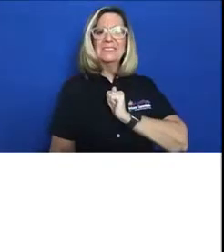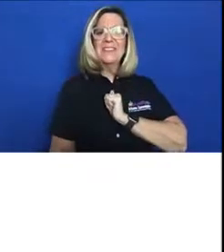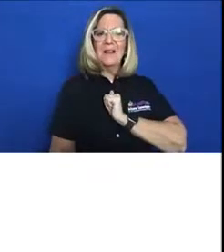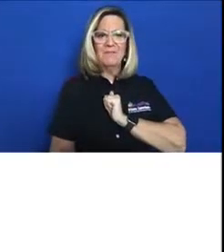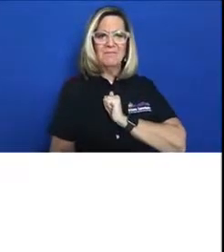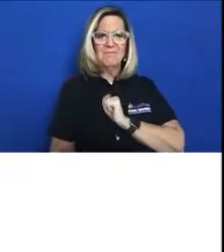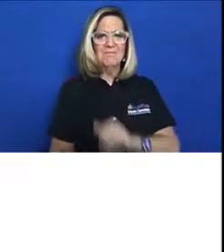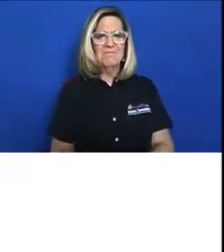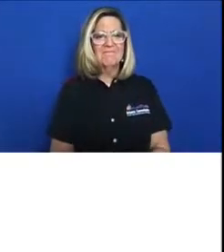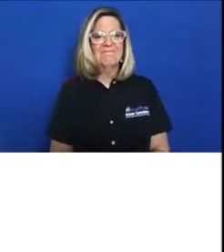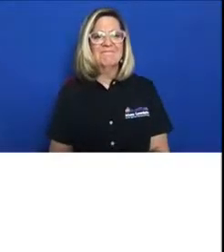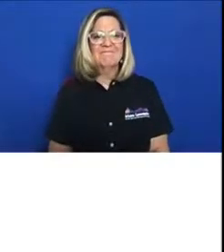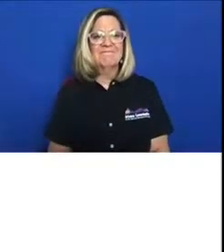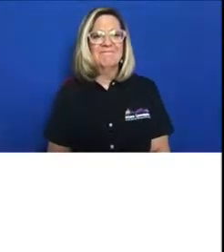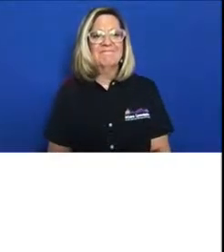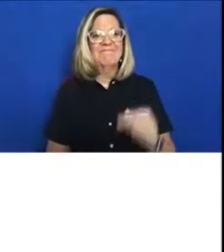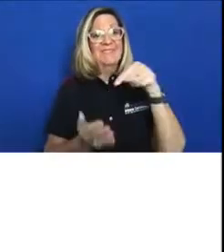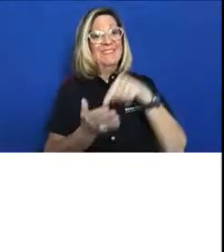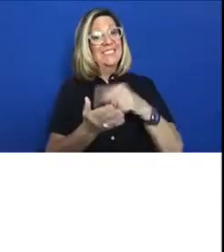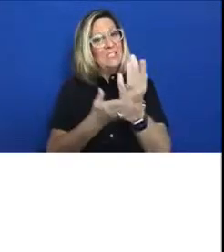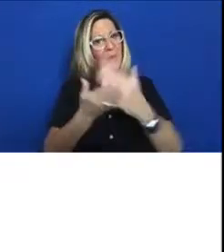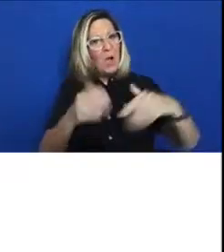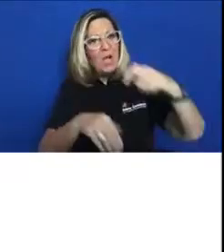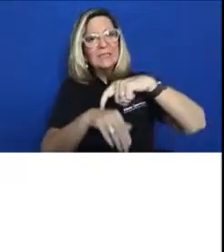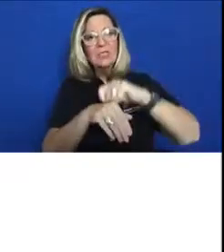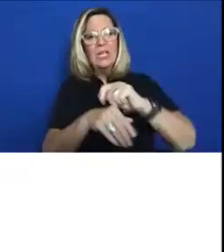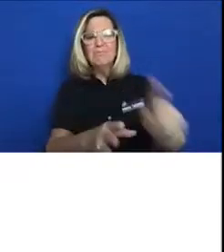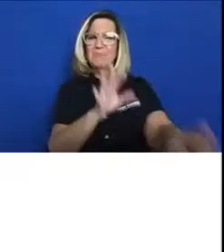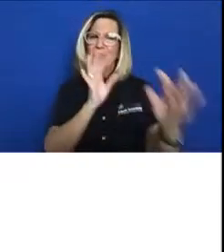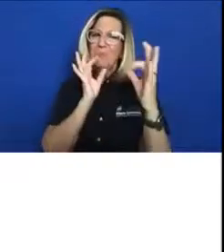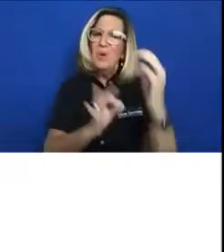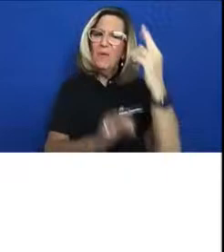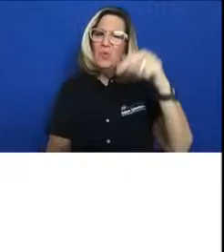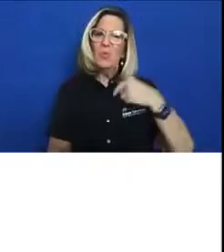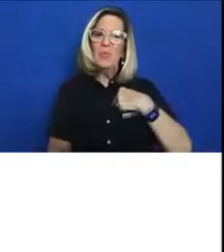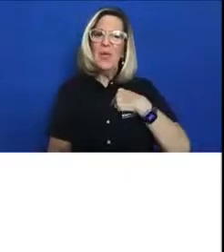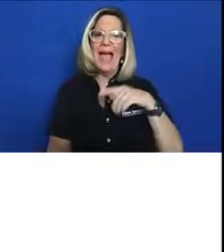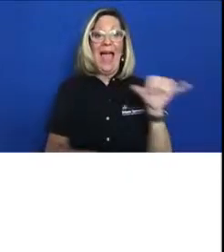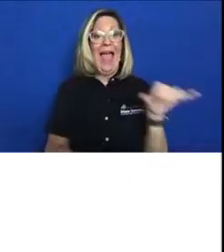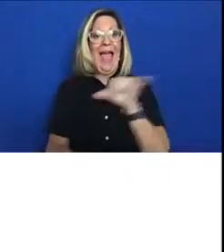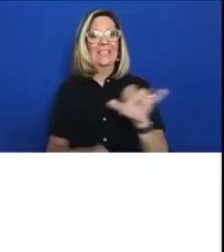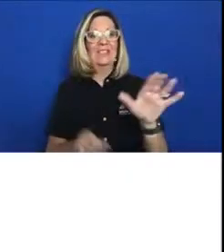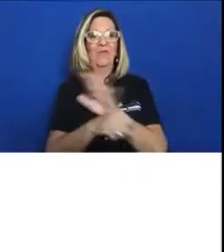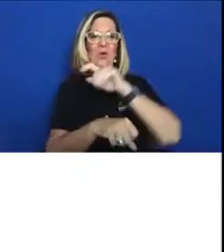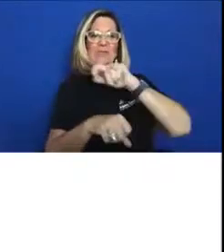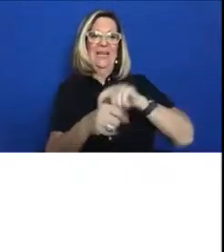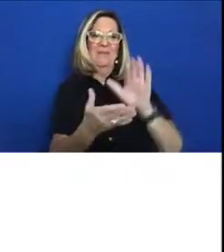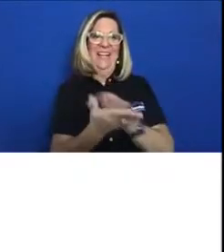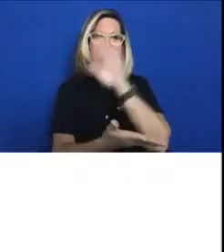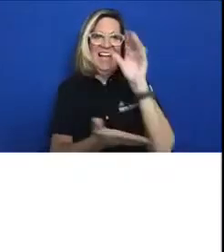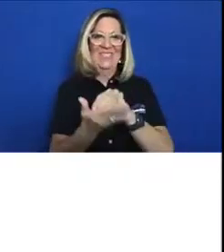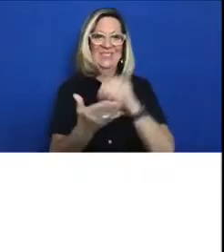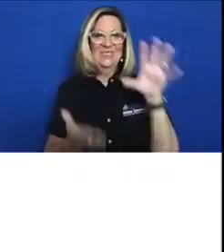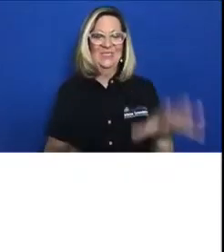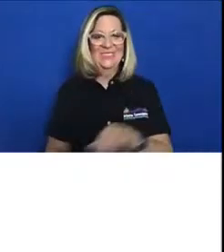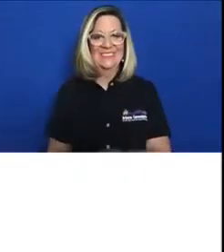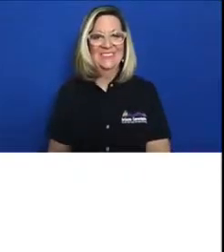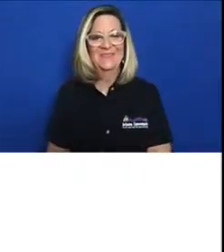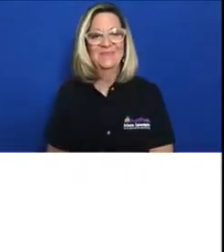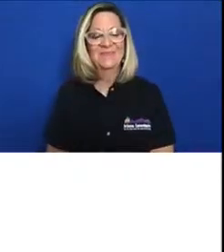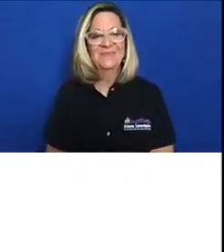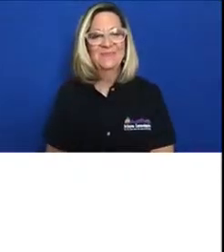Fortunately, I proved myself to them. This part-time job is perfect for me as a full-time college student.